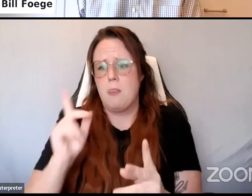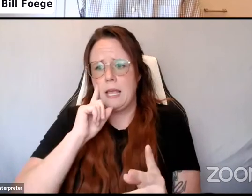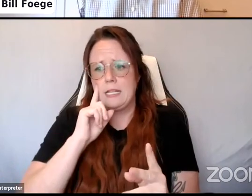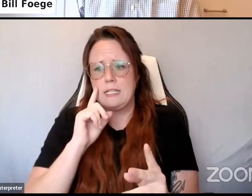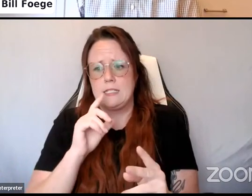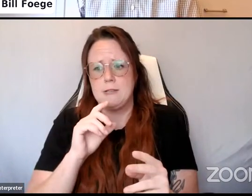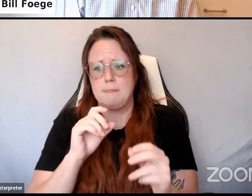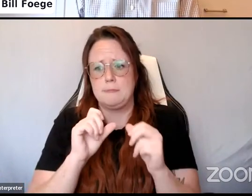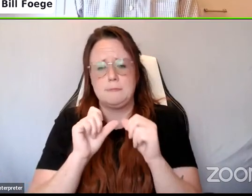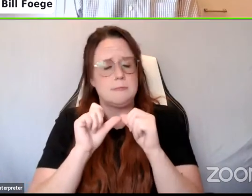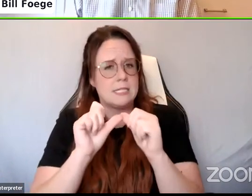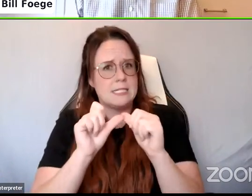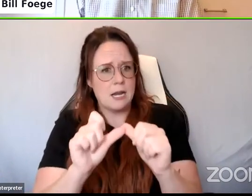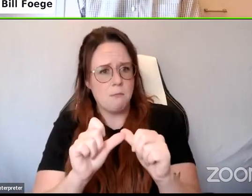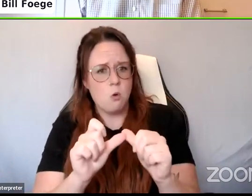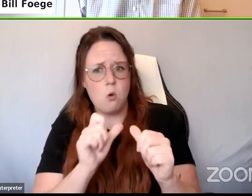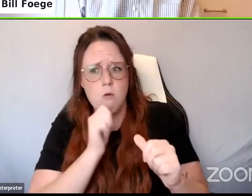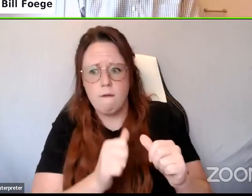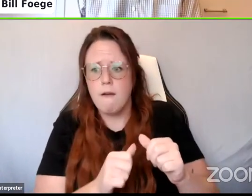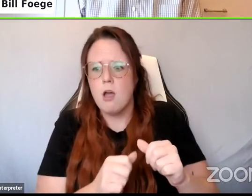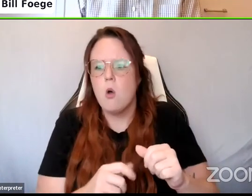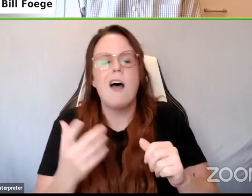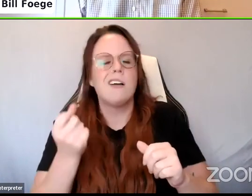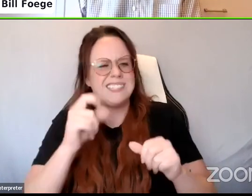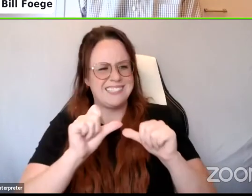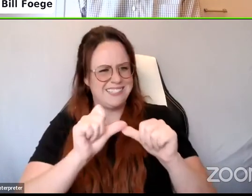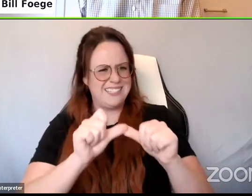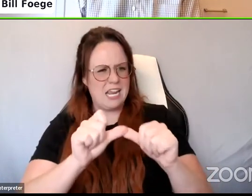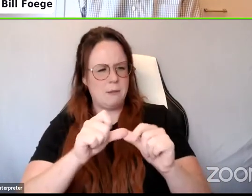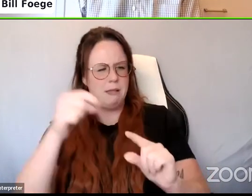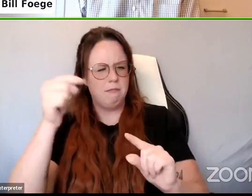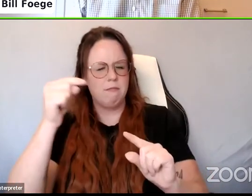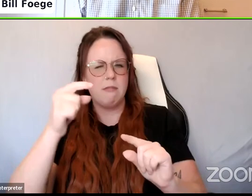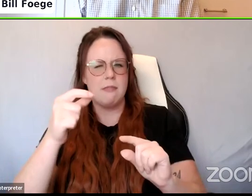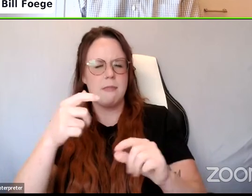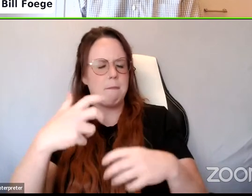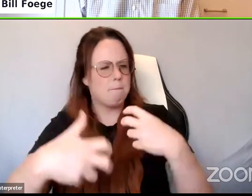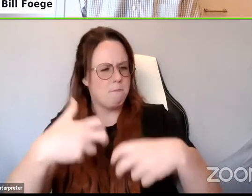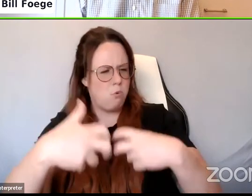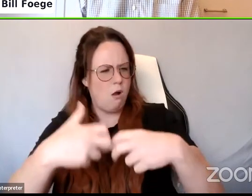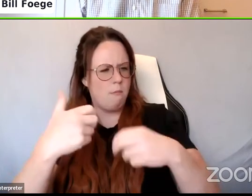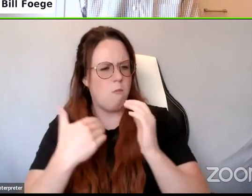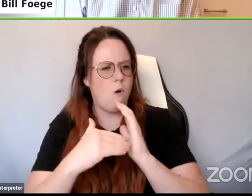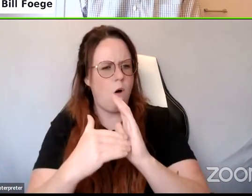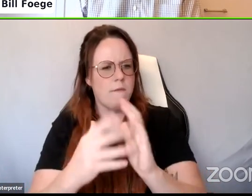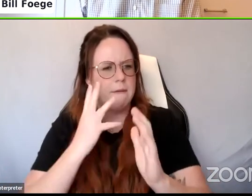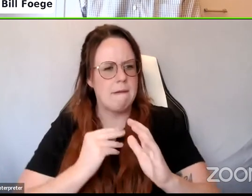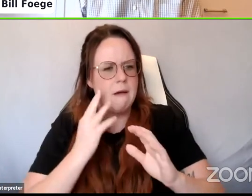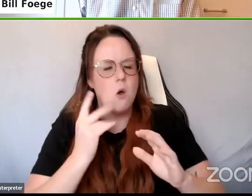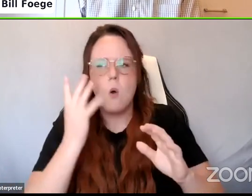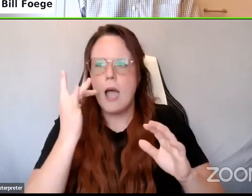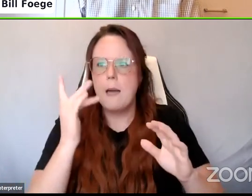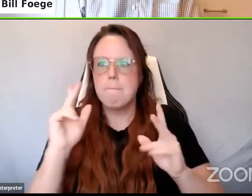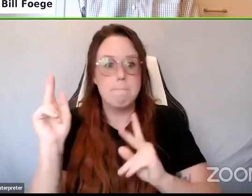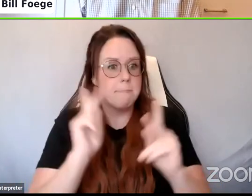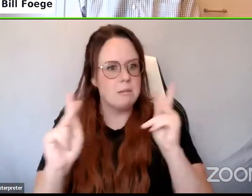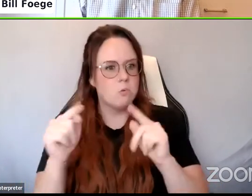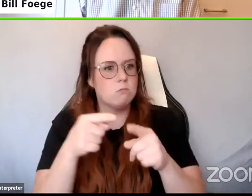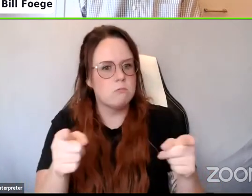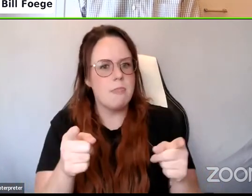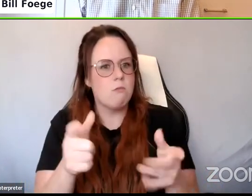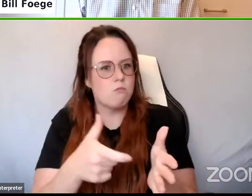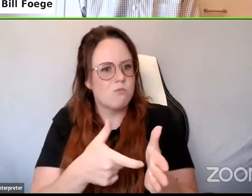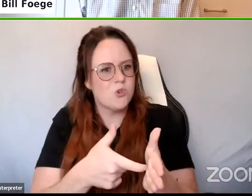not well sustainability is a problem that I often had because people require